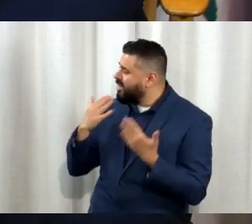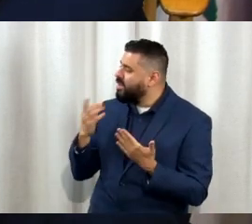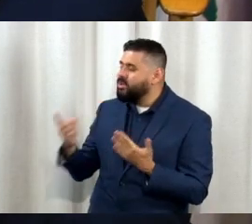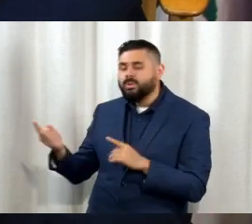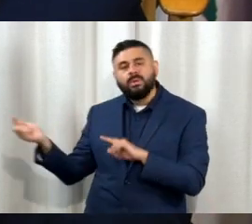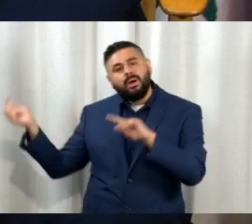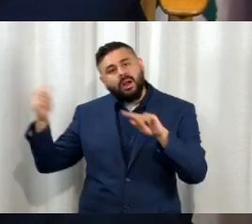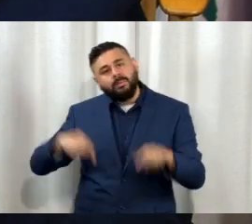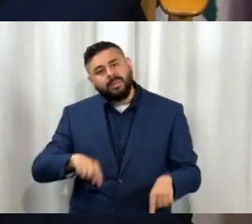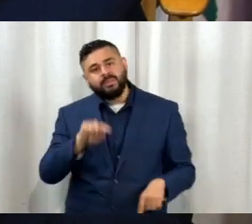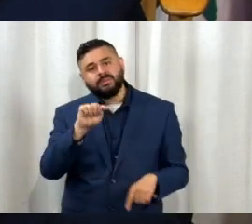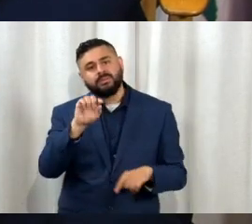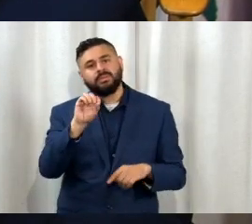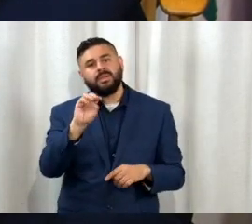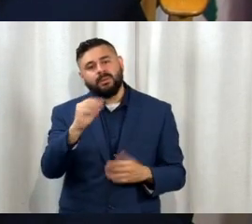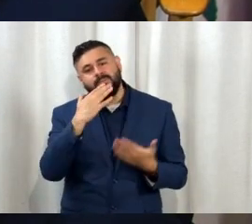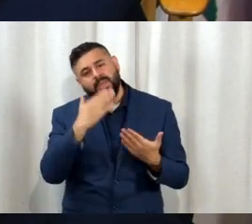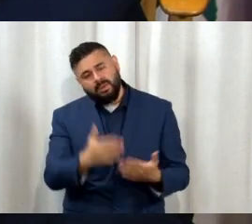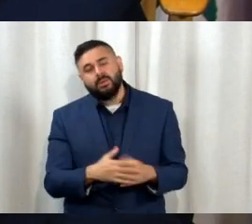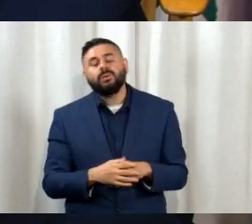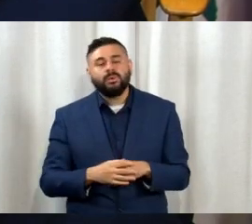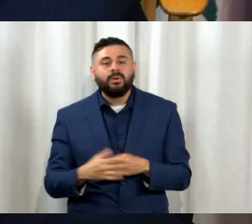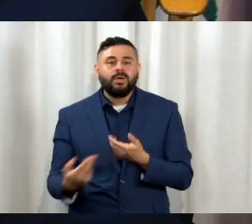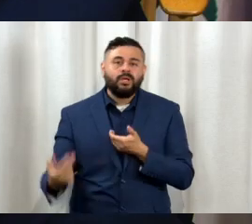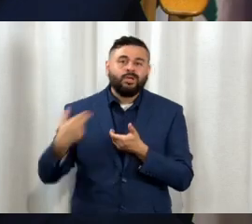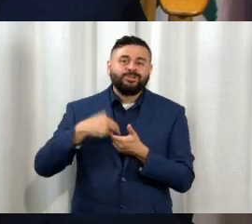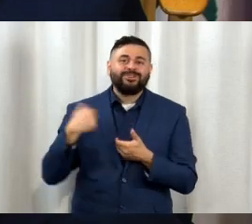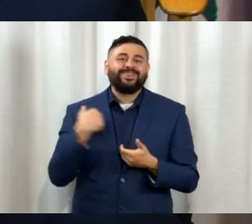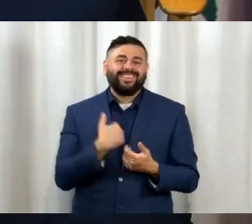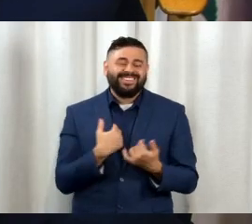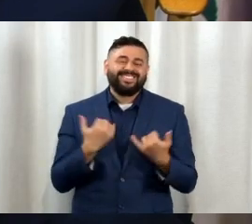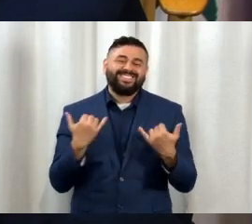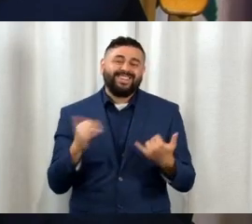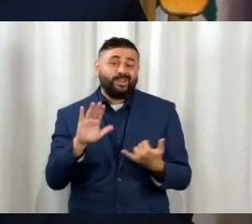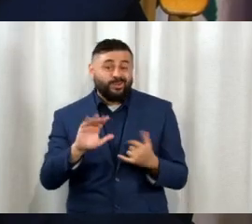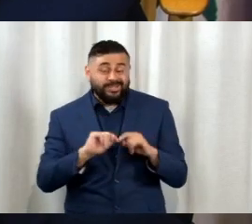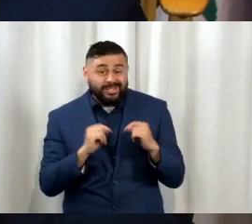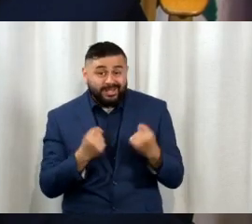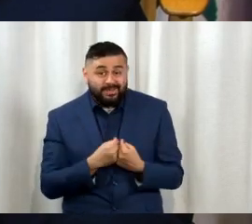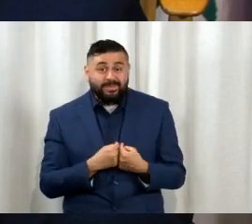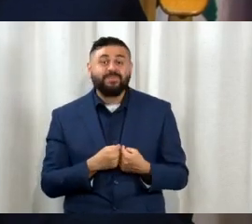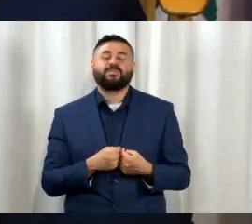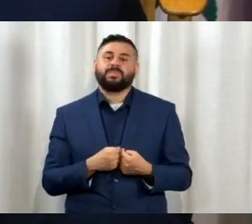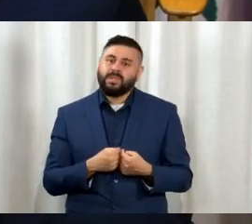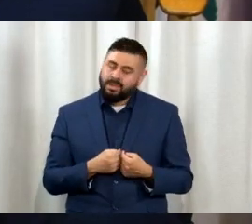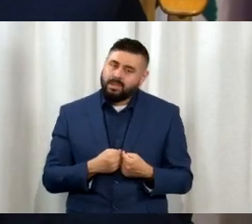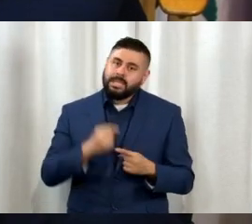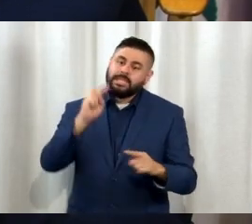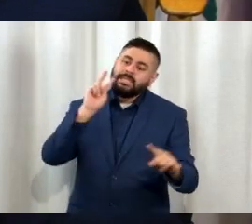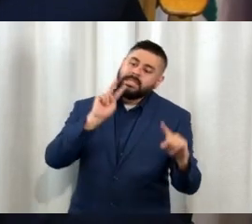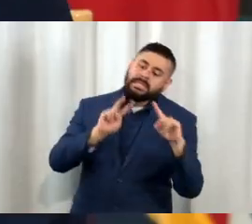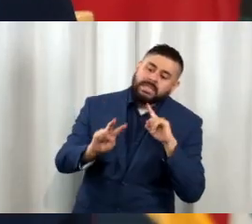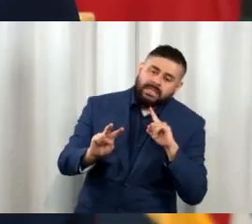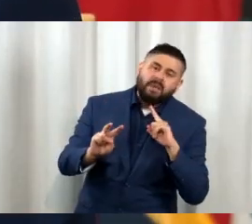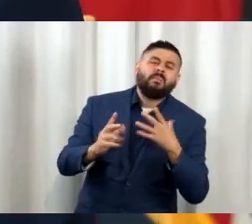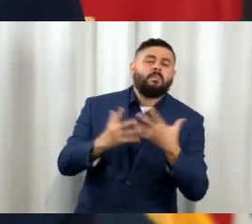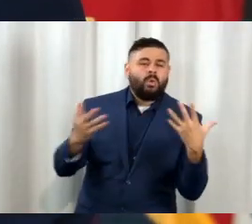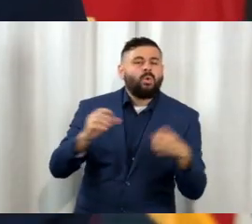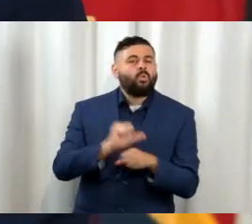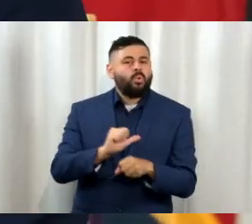for coming out and joining us today, and your team. We have more work to do. We obviously know